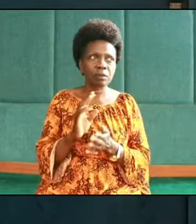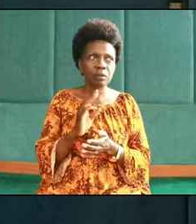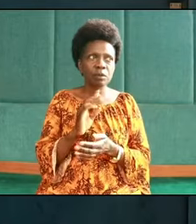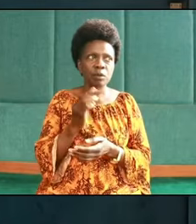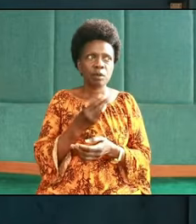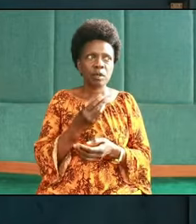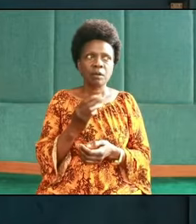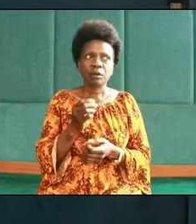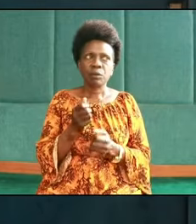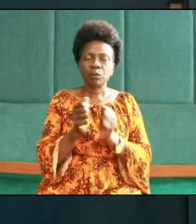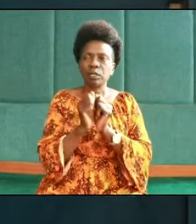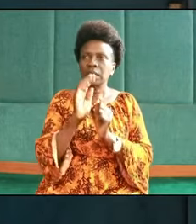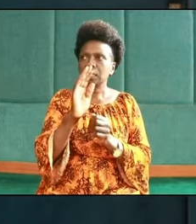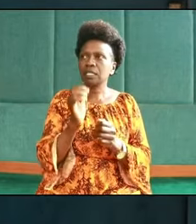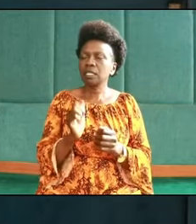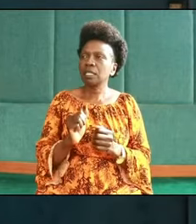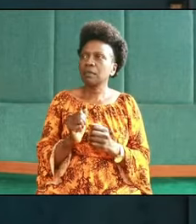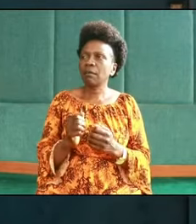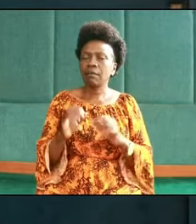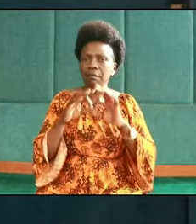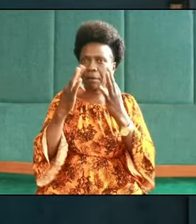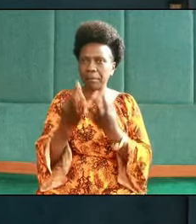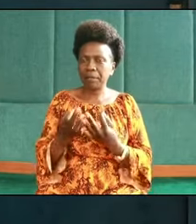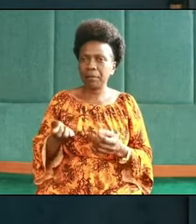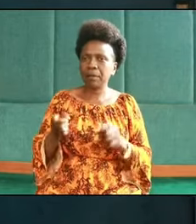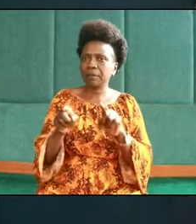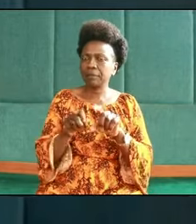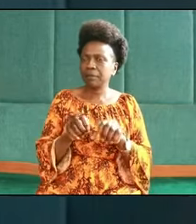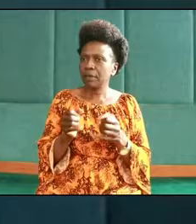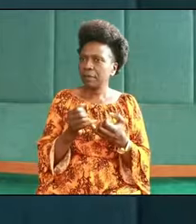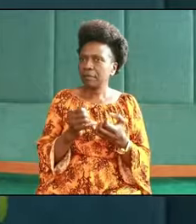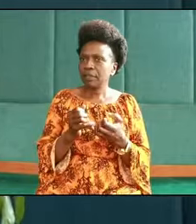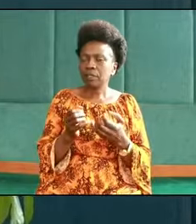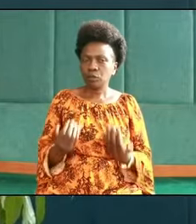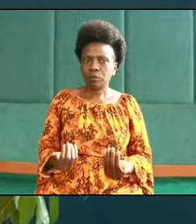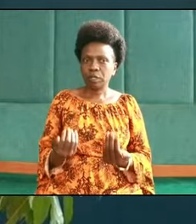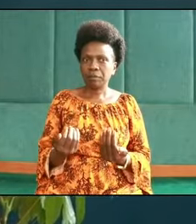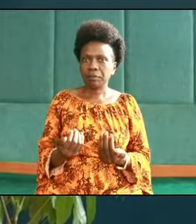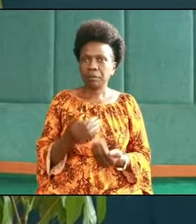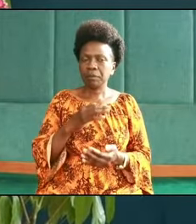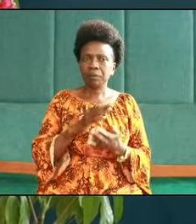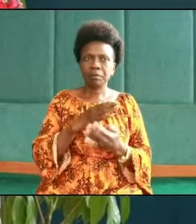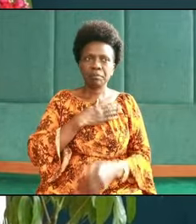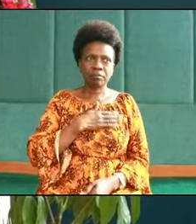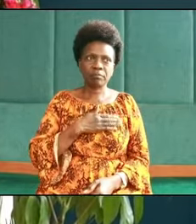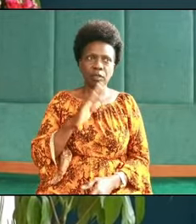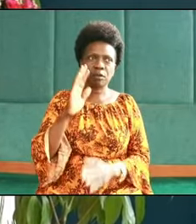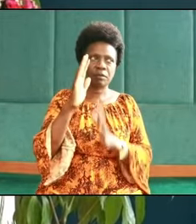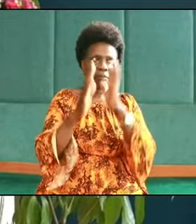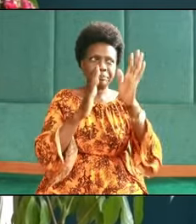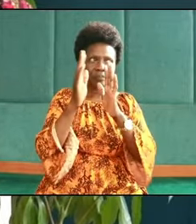my family, my wife and children who are in the congregation. Please, may you wave from wherever you are.